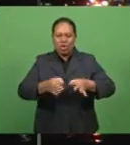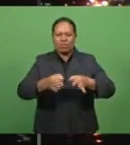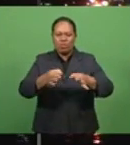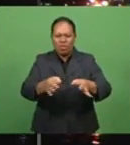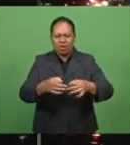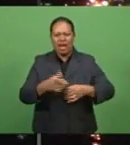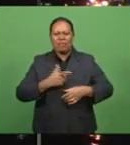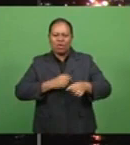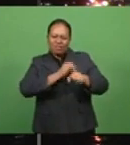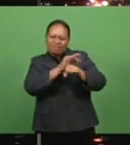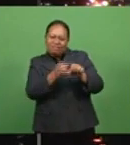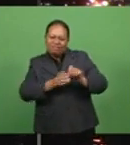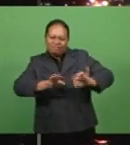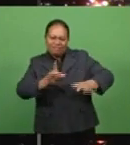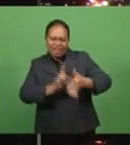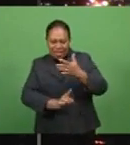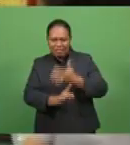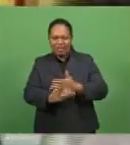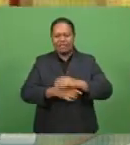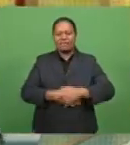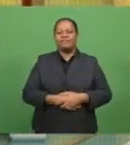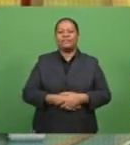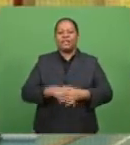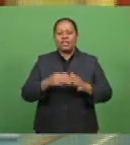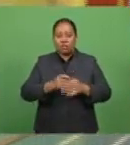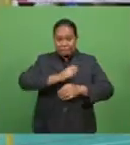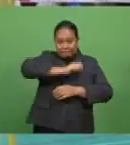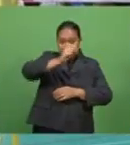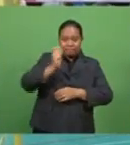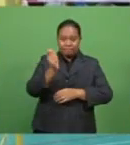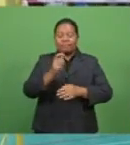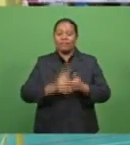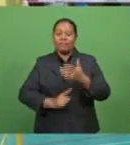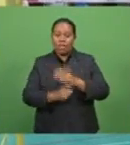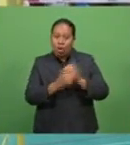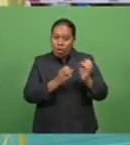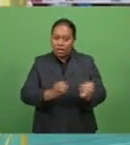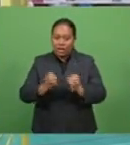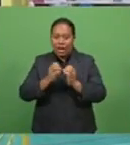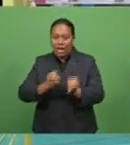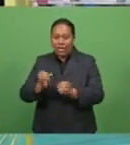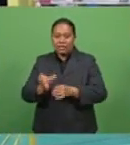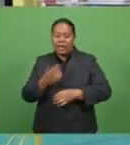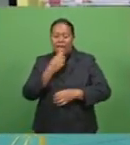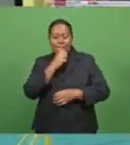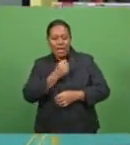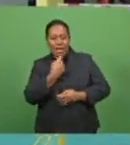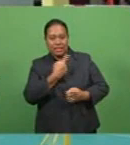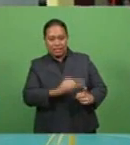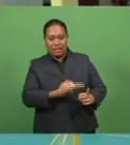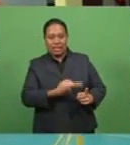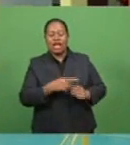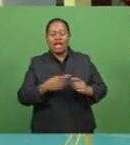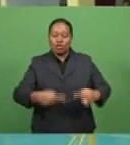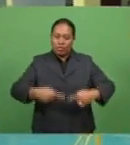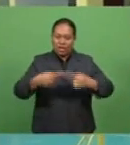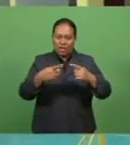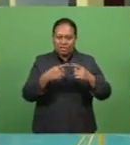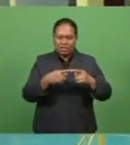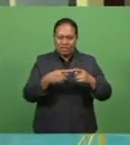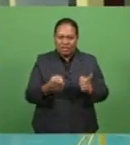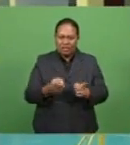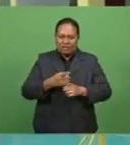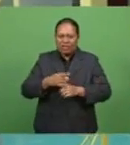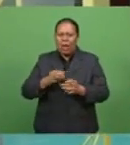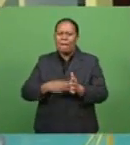current COVID-19 pandemic. Fiji badminton tournament organizer Andrea Whiteside says competitions scheduled for